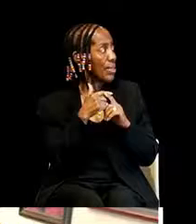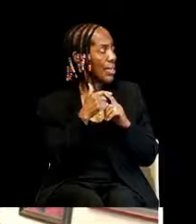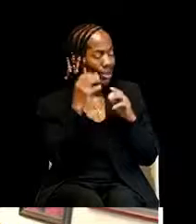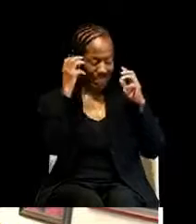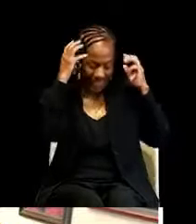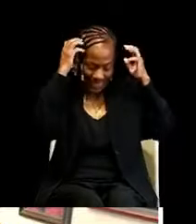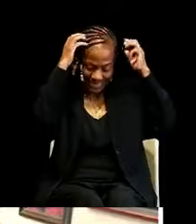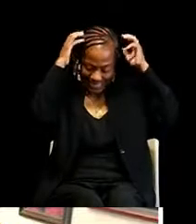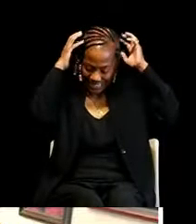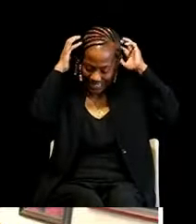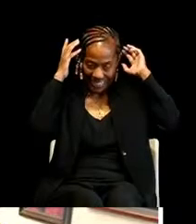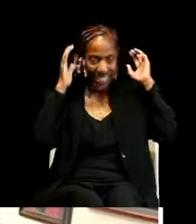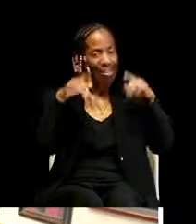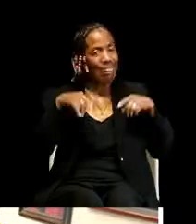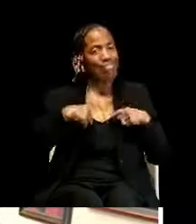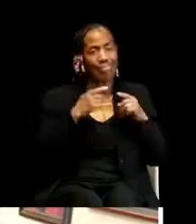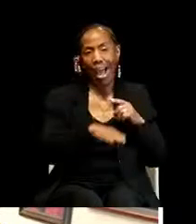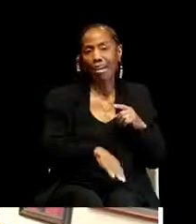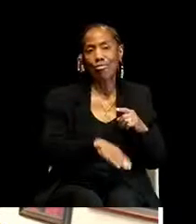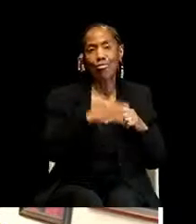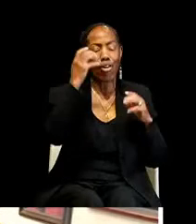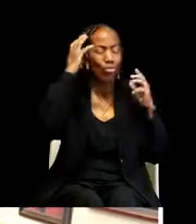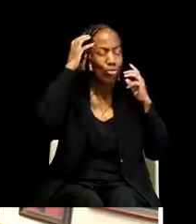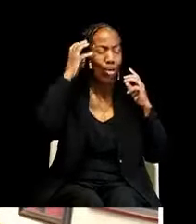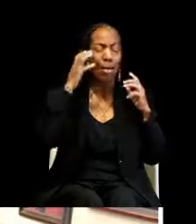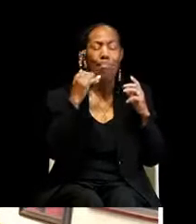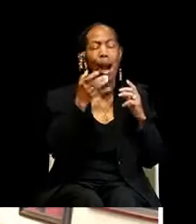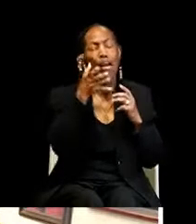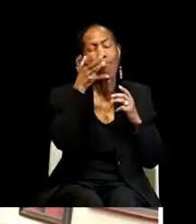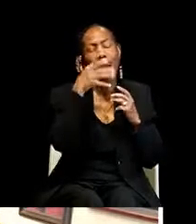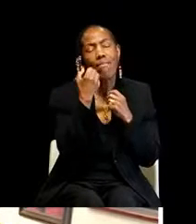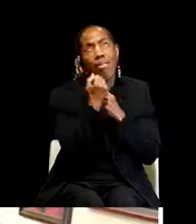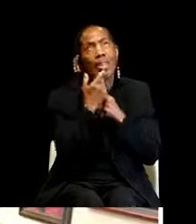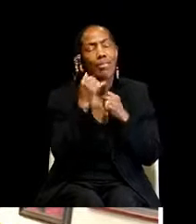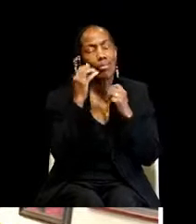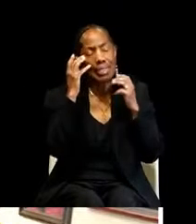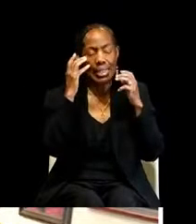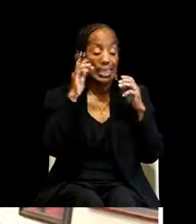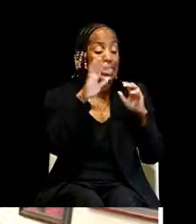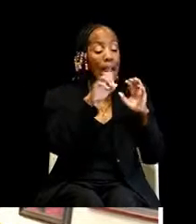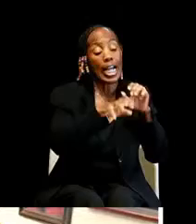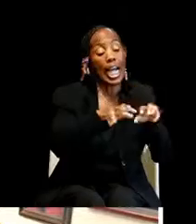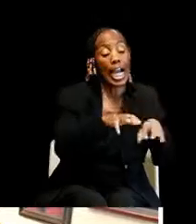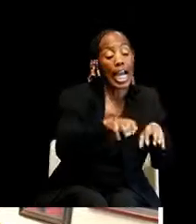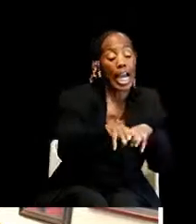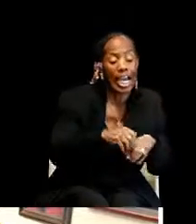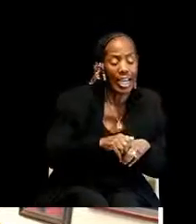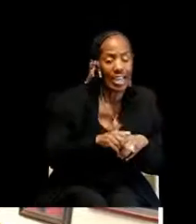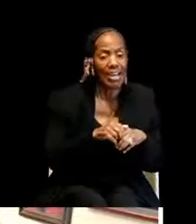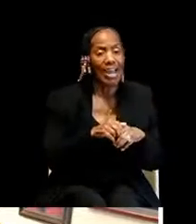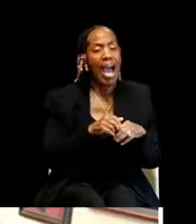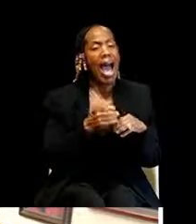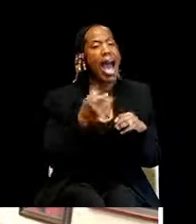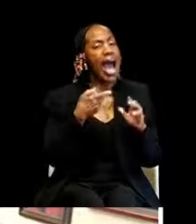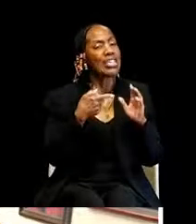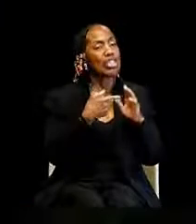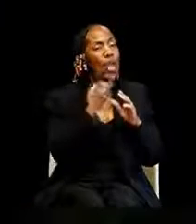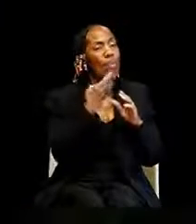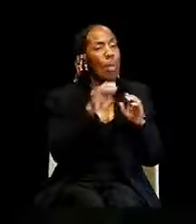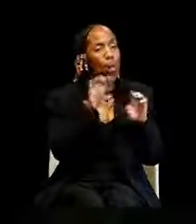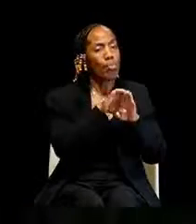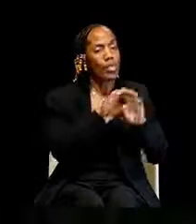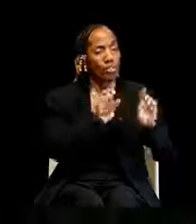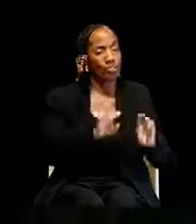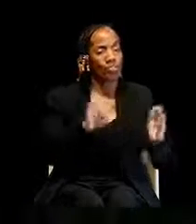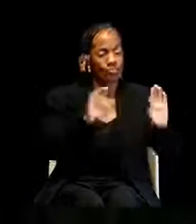hair, which I had always done since I was a child. He loves that. And I put these side to side because it shows how long him